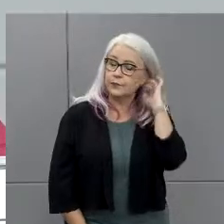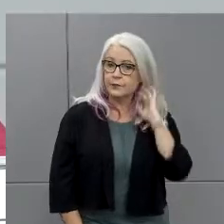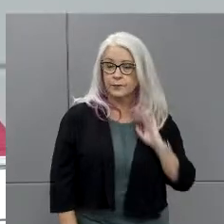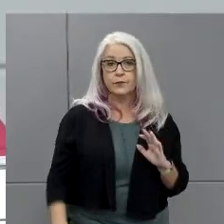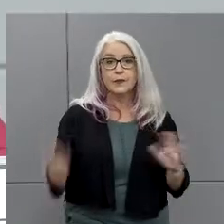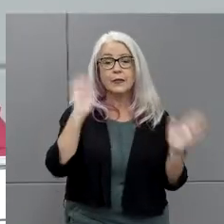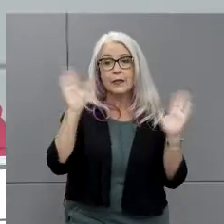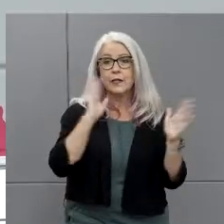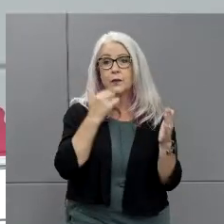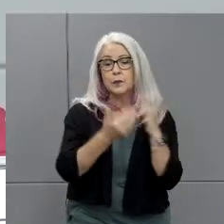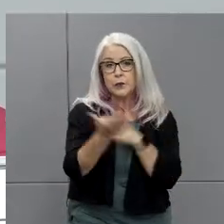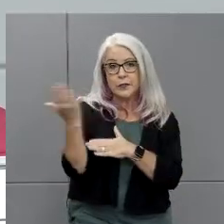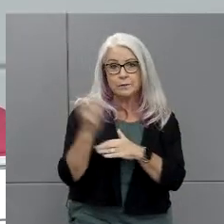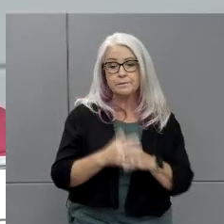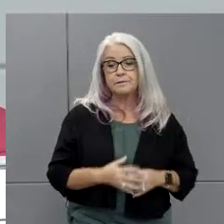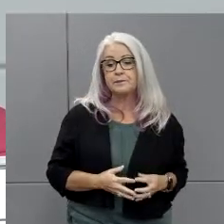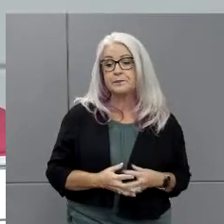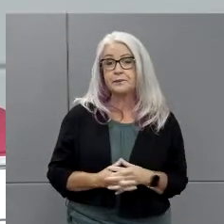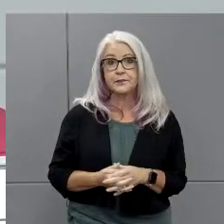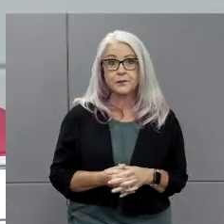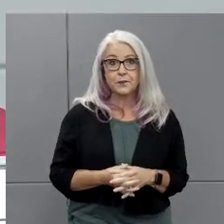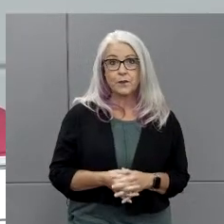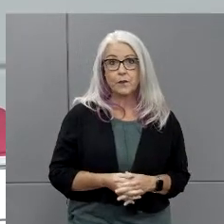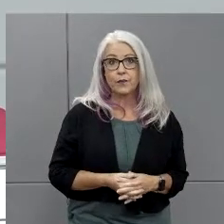All right, hello, good morning.